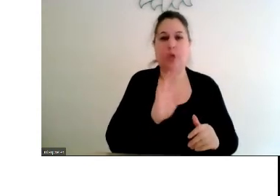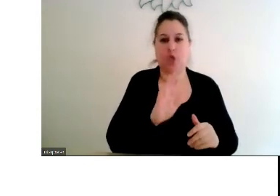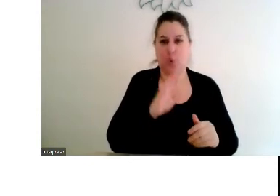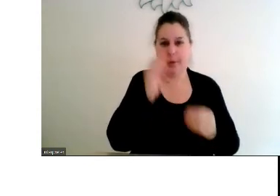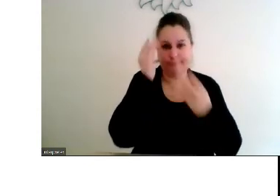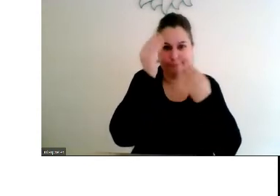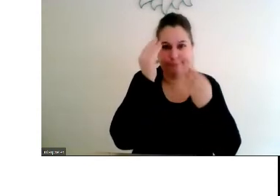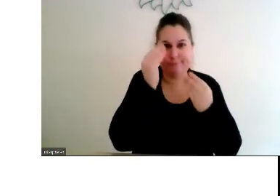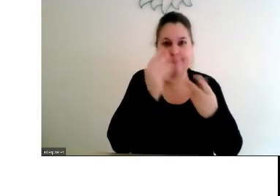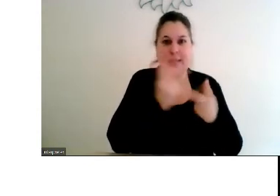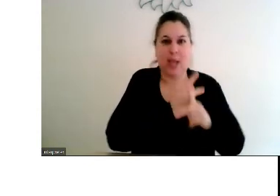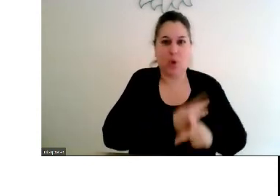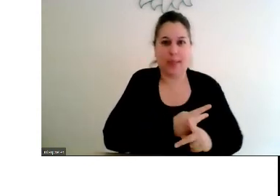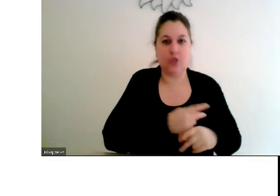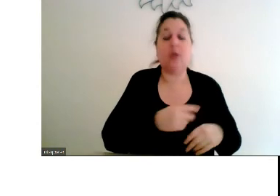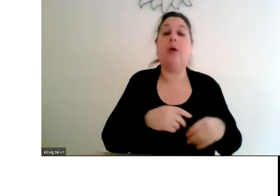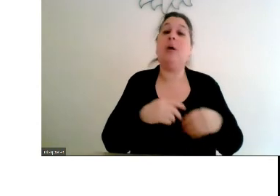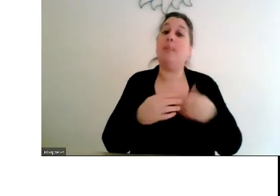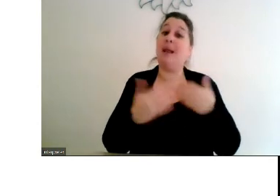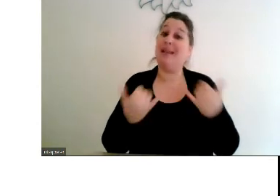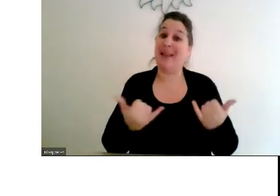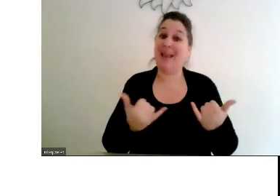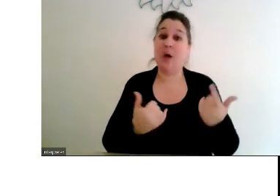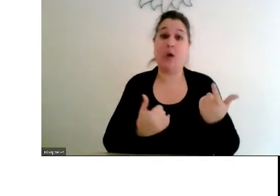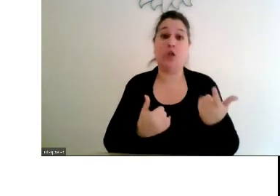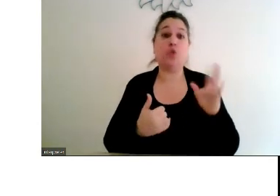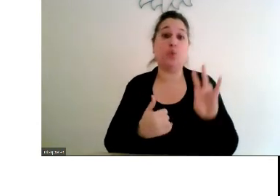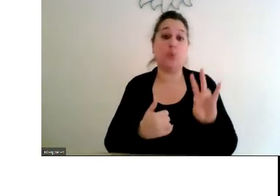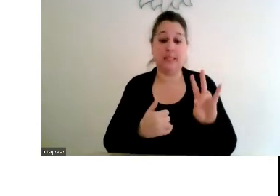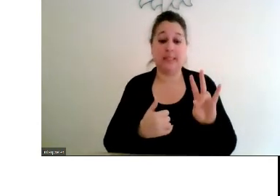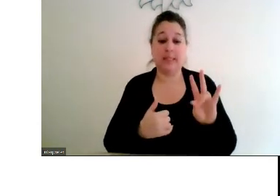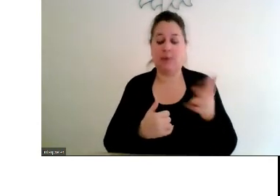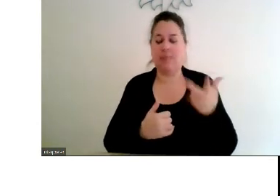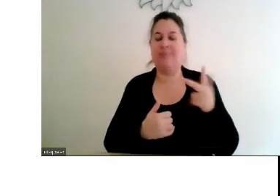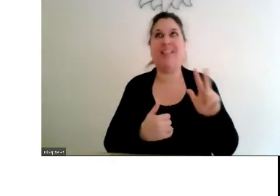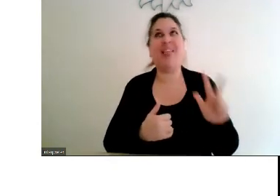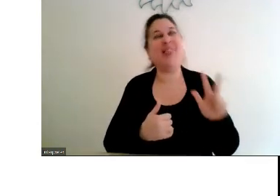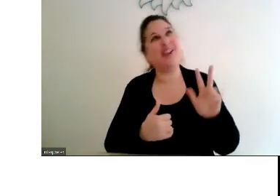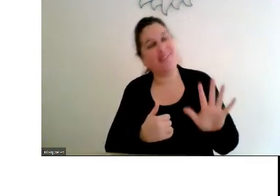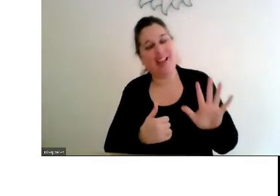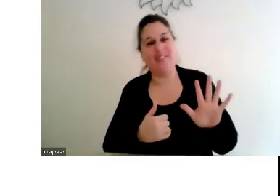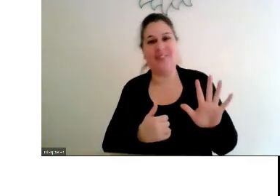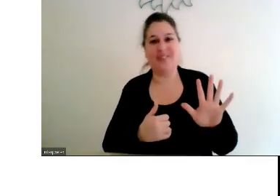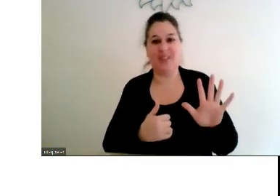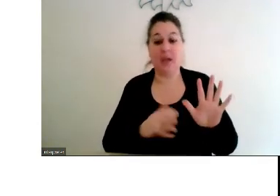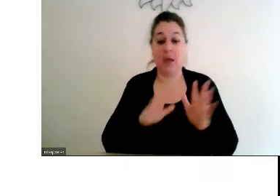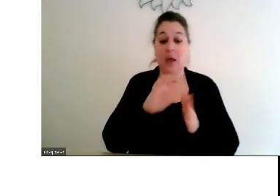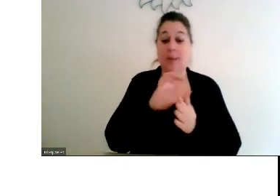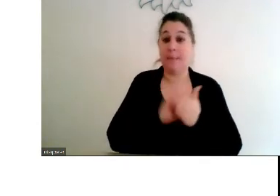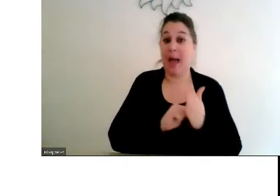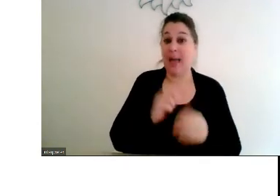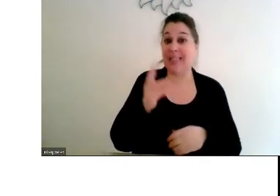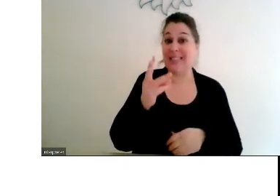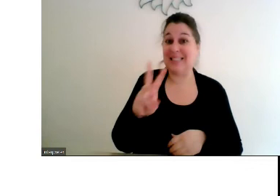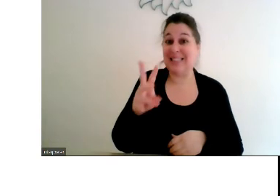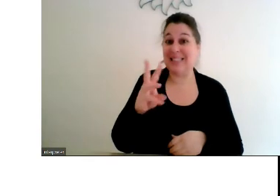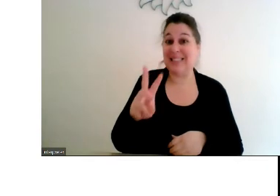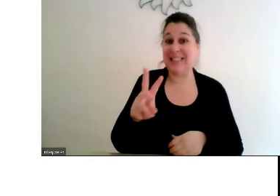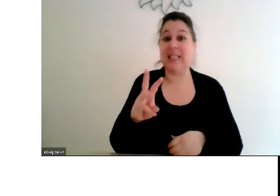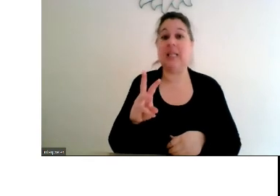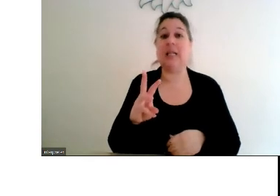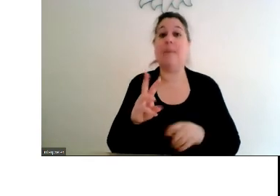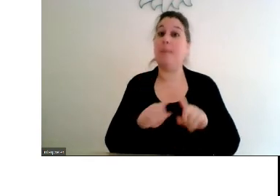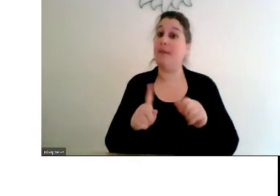operation. But we can start our thinking again and say, do we see any parentheses? No. Do we see any exponents?